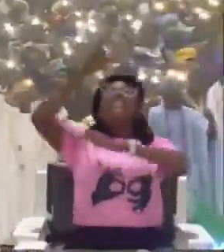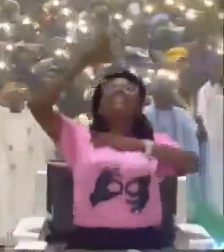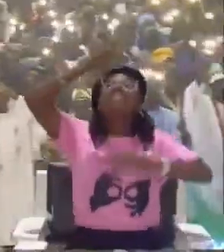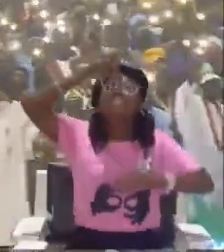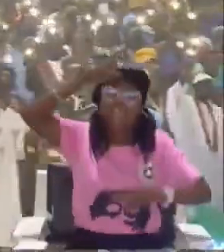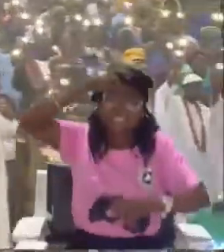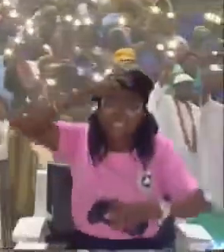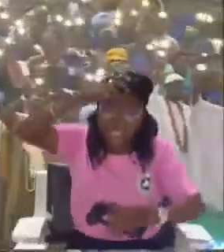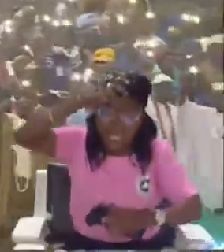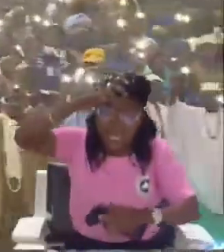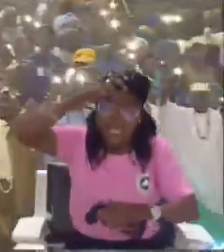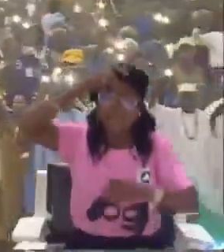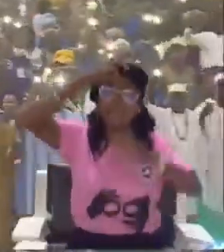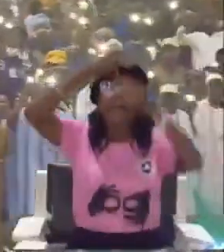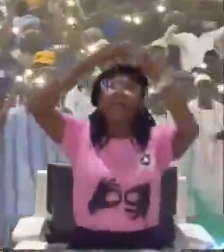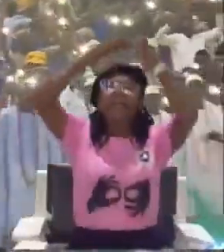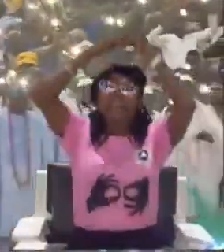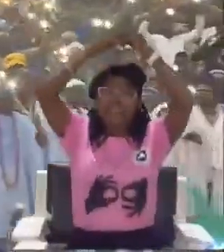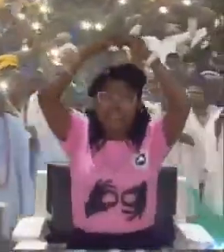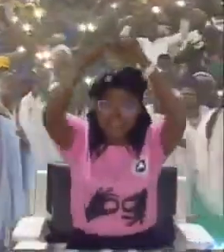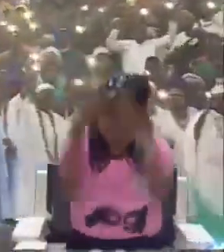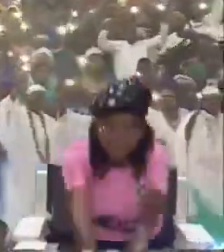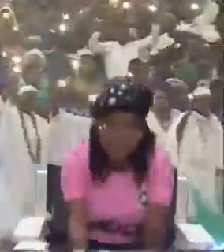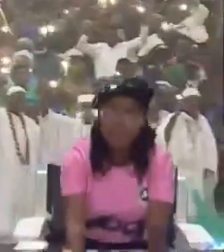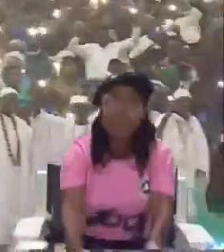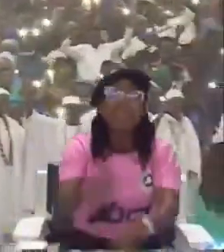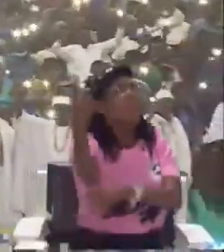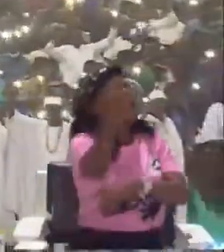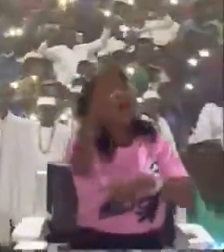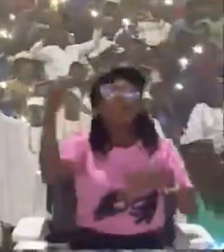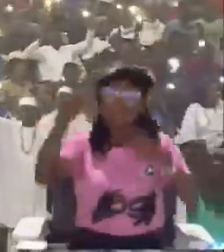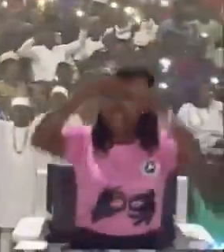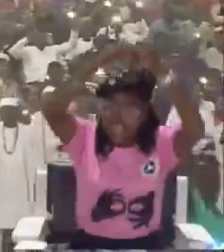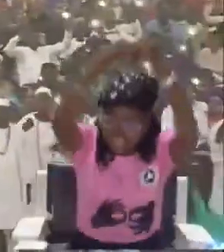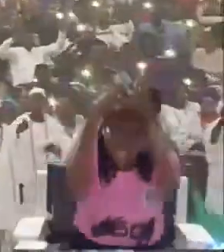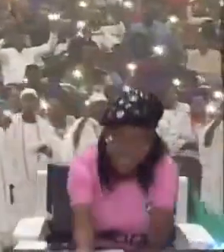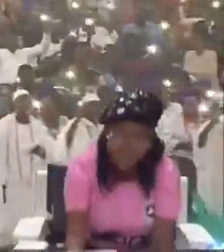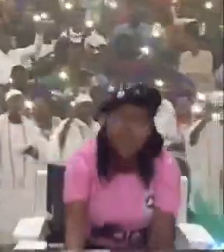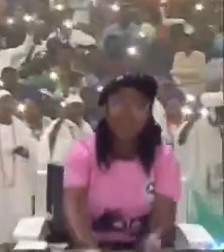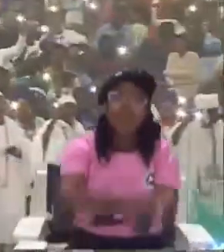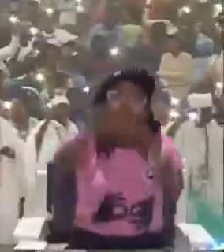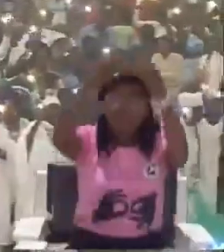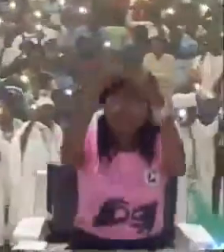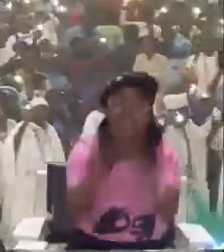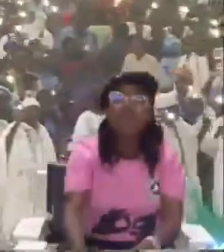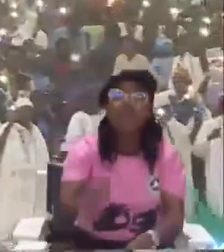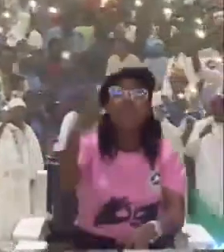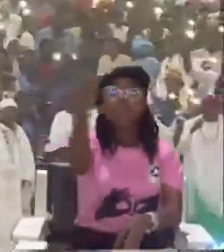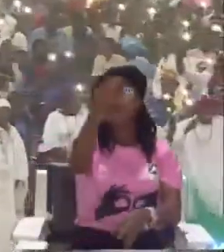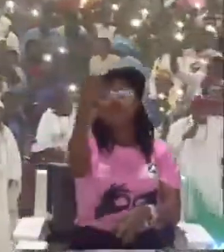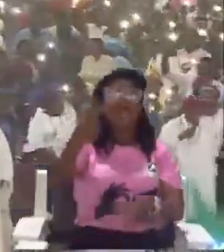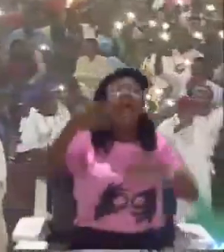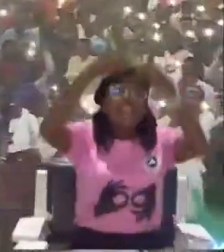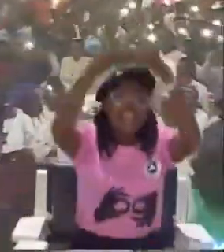Satan. He was Satanic. Leave me alone. Leave my